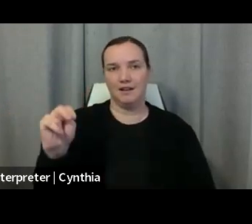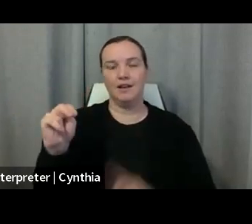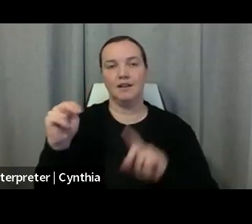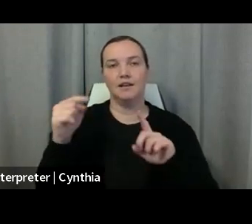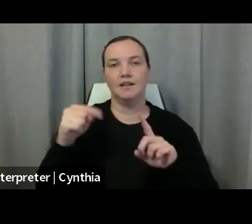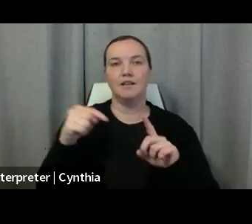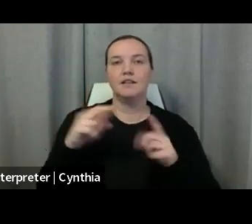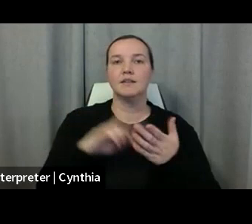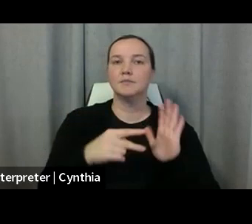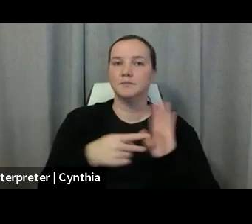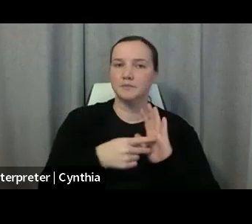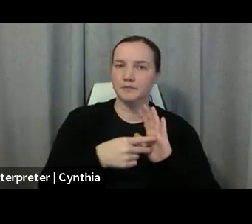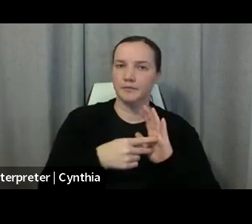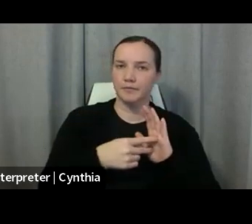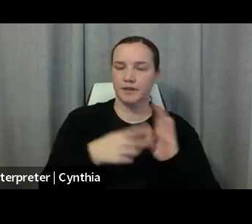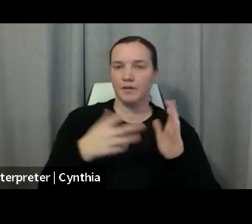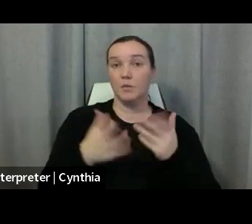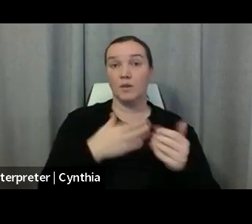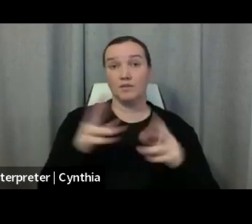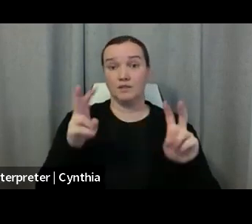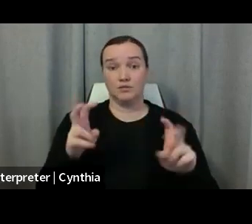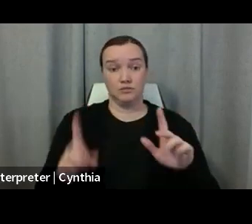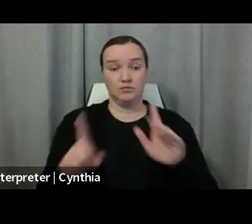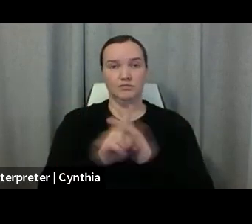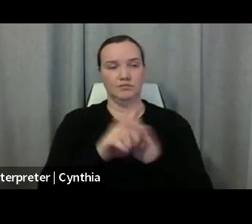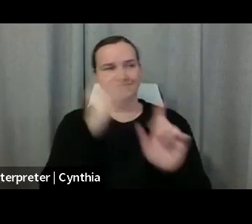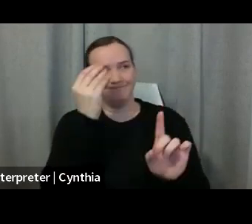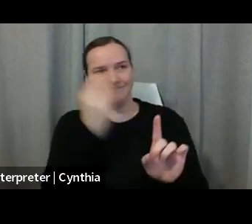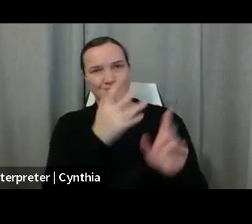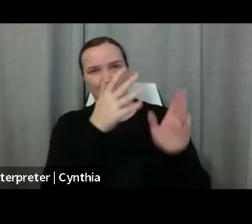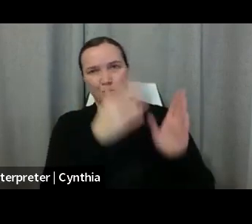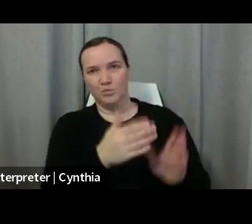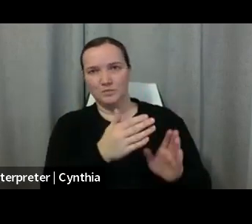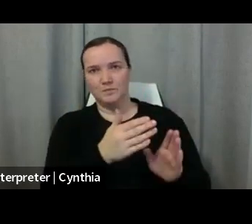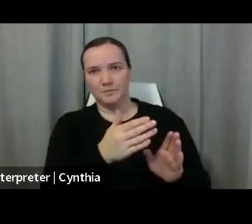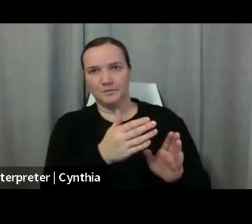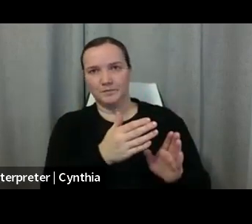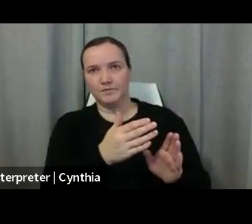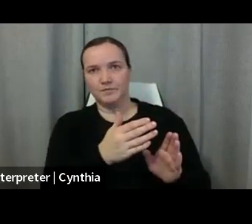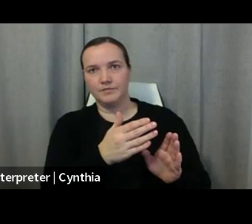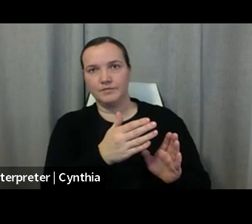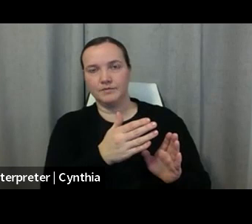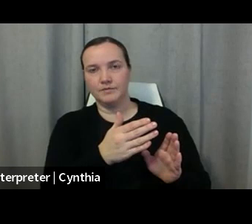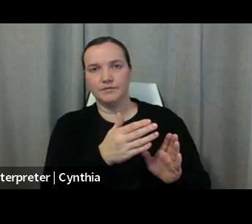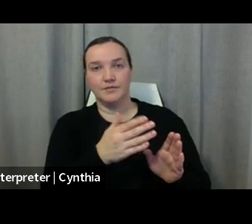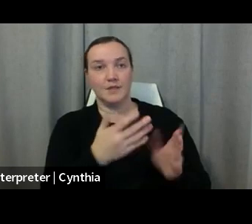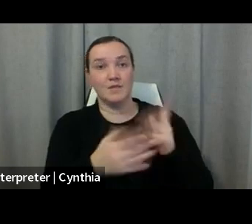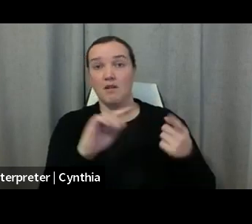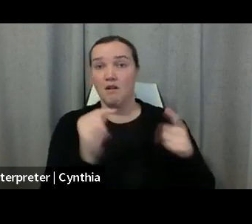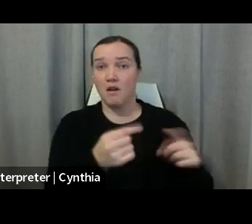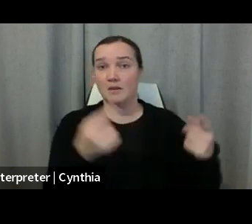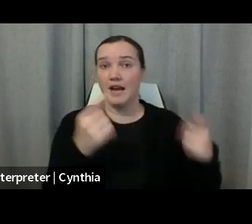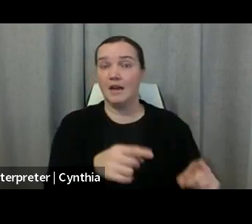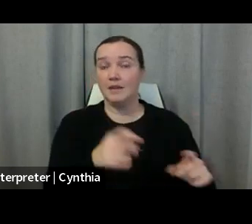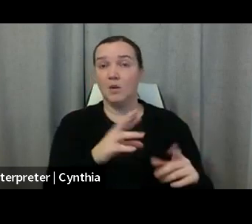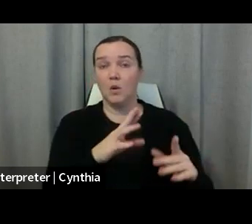again bringing whatever issues there are to the attention of another person where potentially harm is being done or is